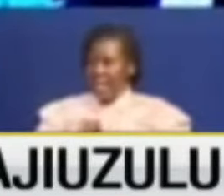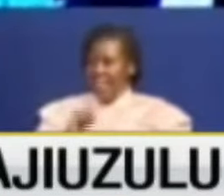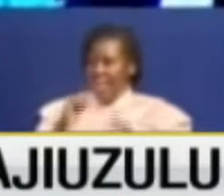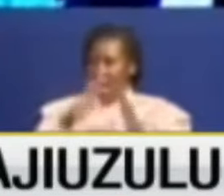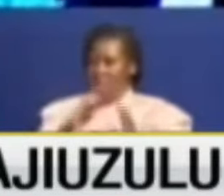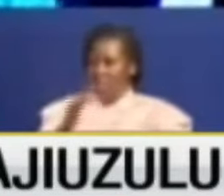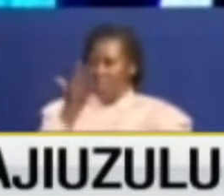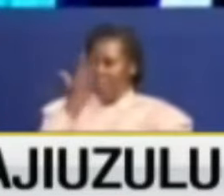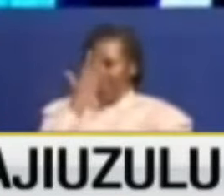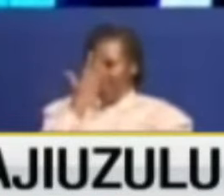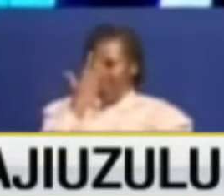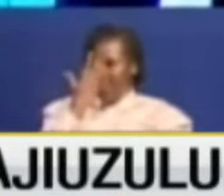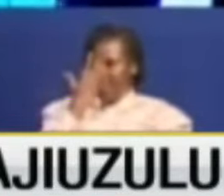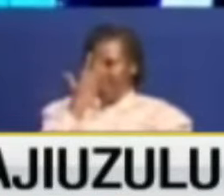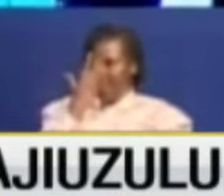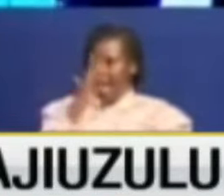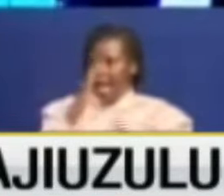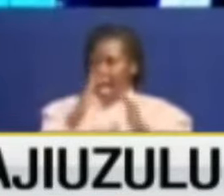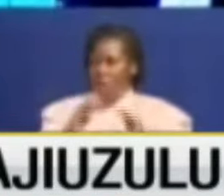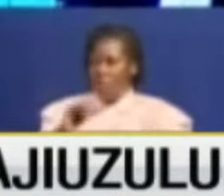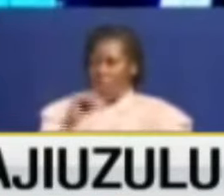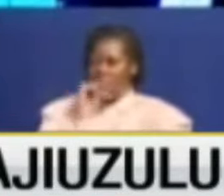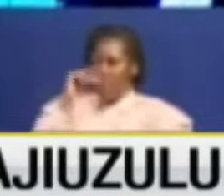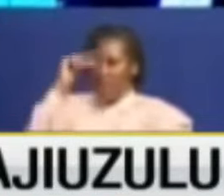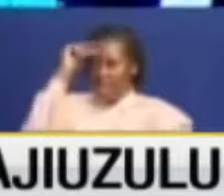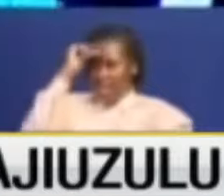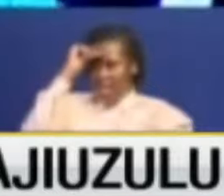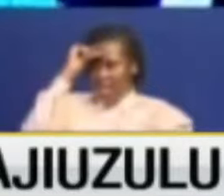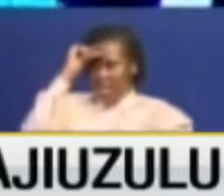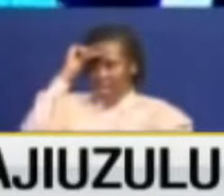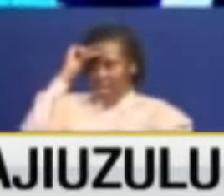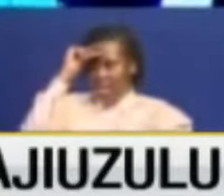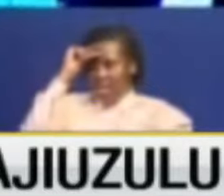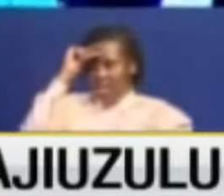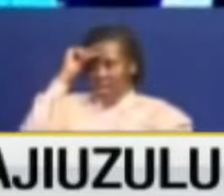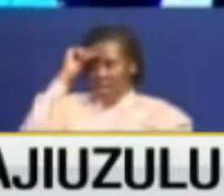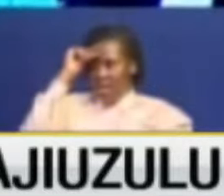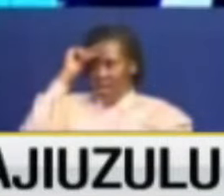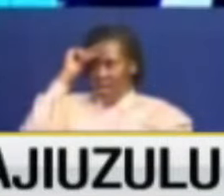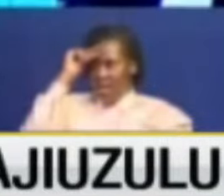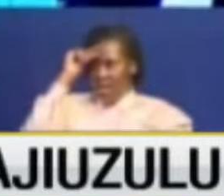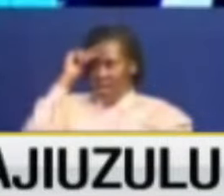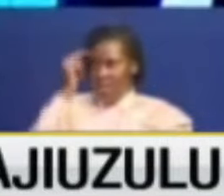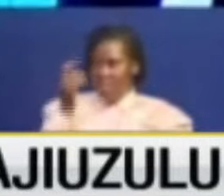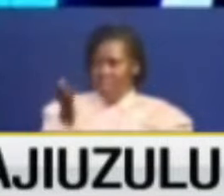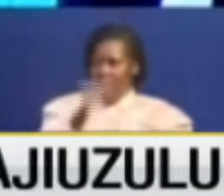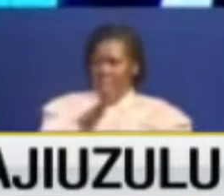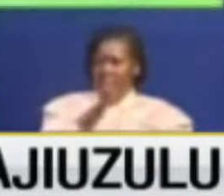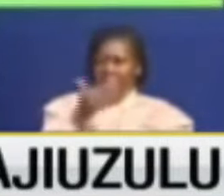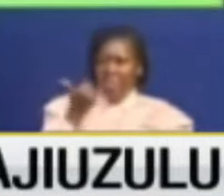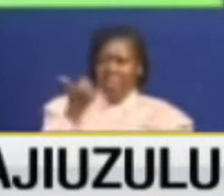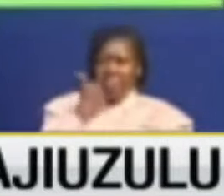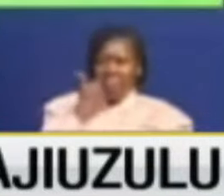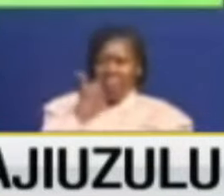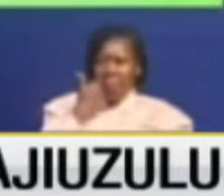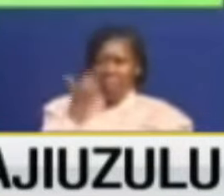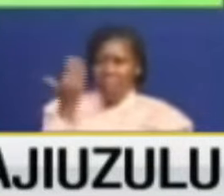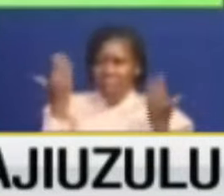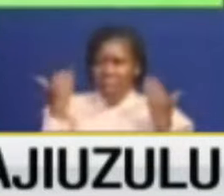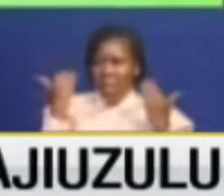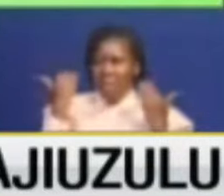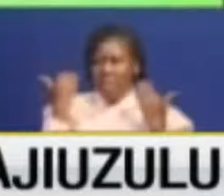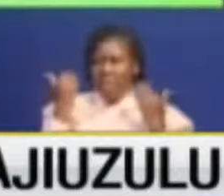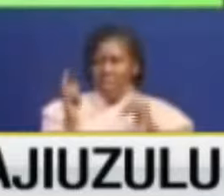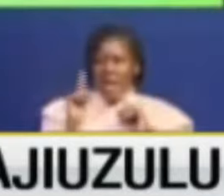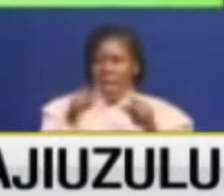Shame. A House of Greed. Ainga turundishia ugonjwa huu Meru. Atunge